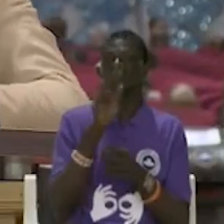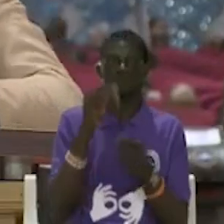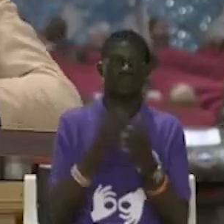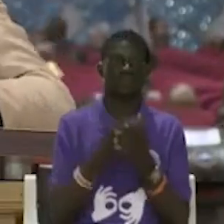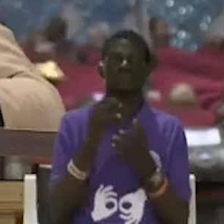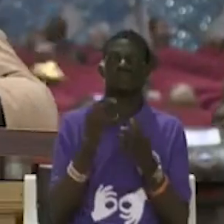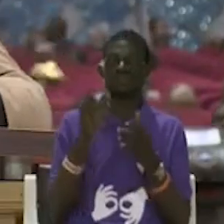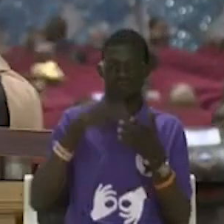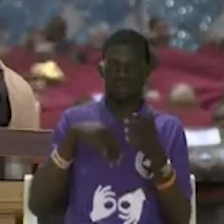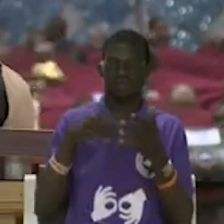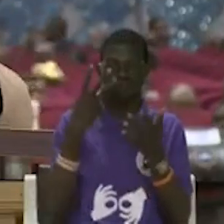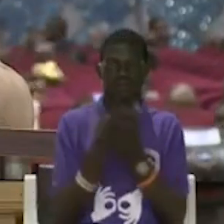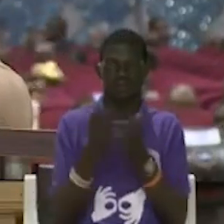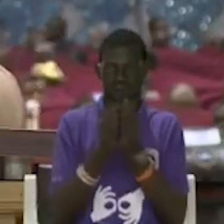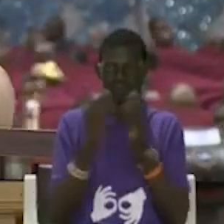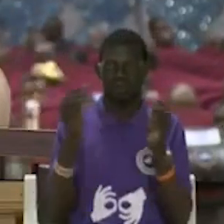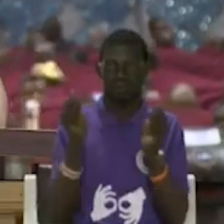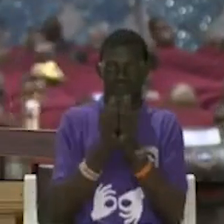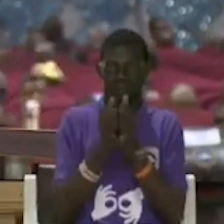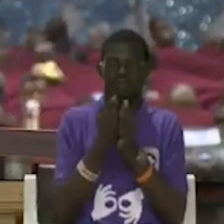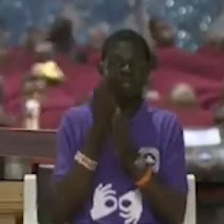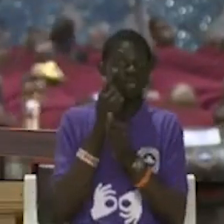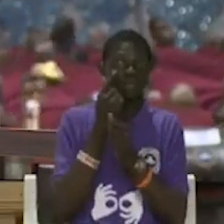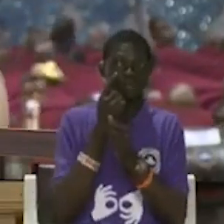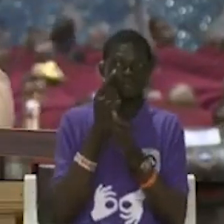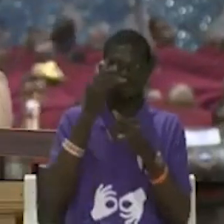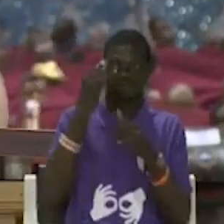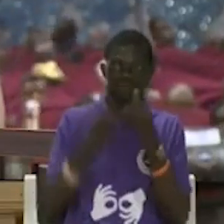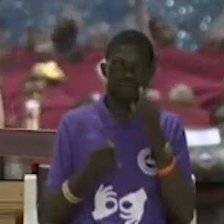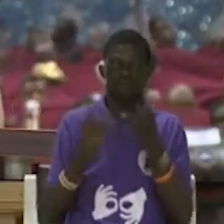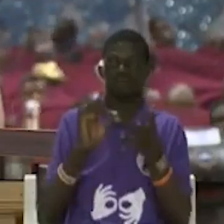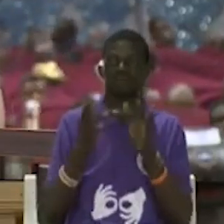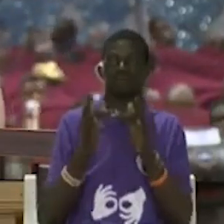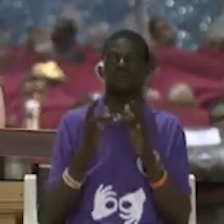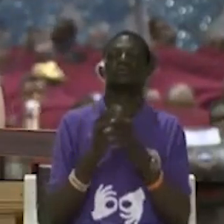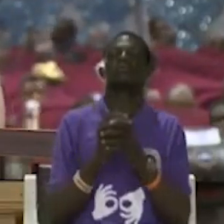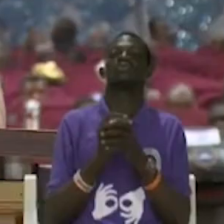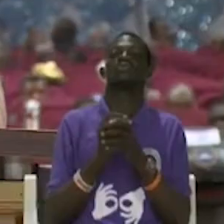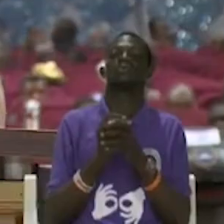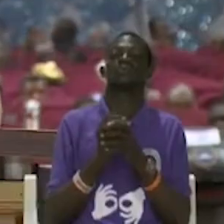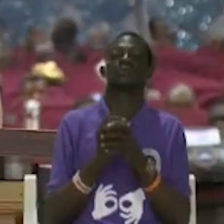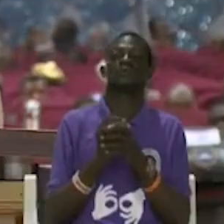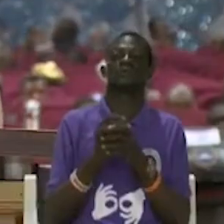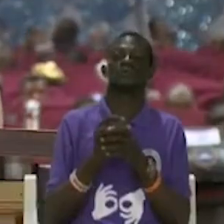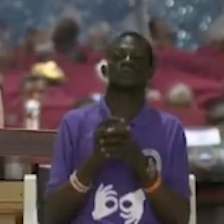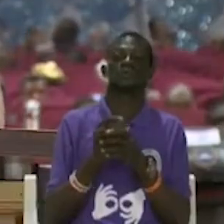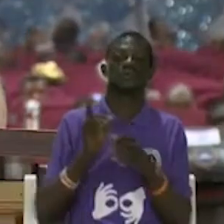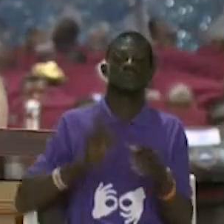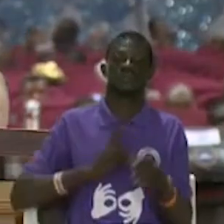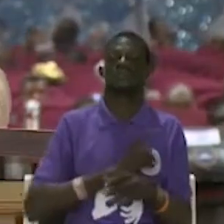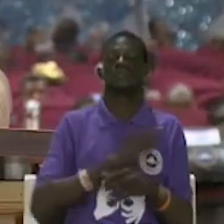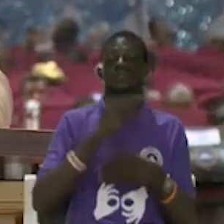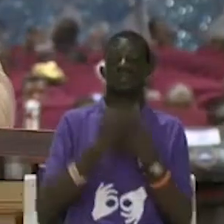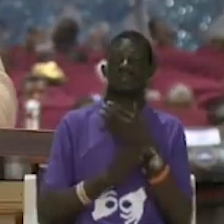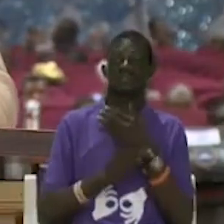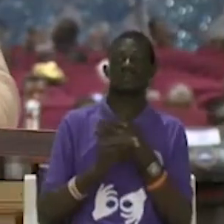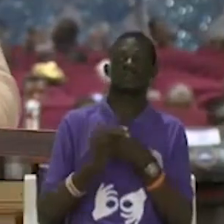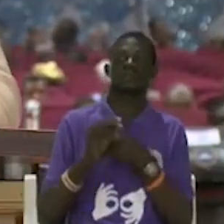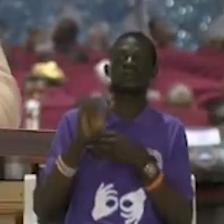The final online testimony Dickness OJ